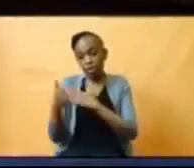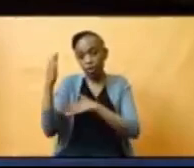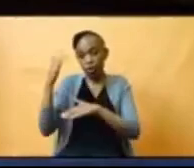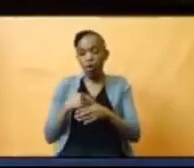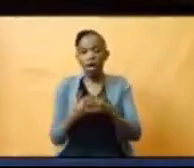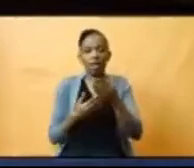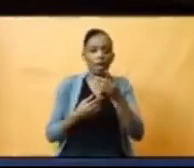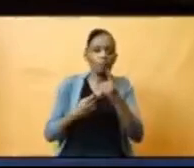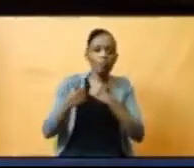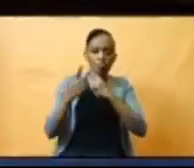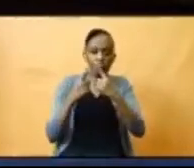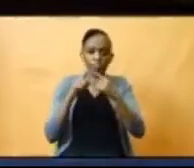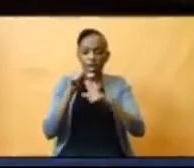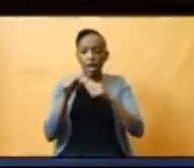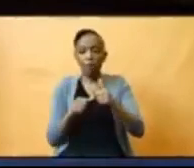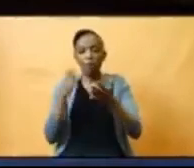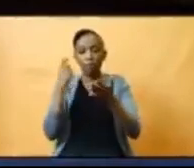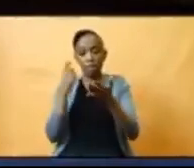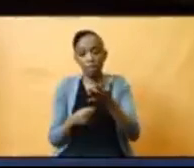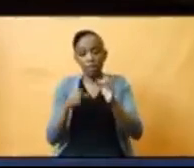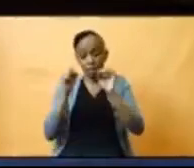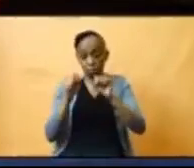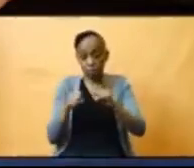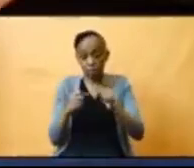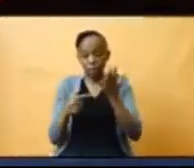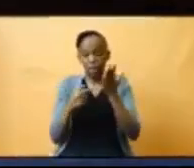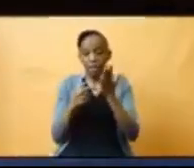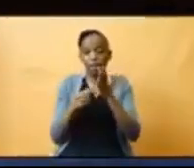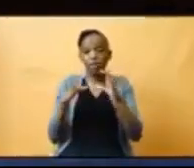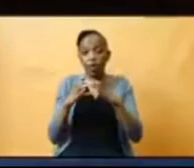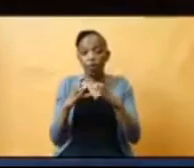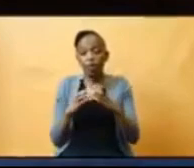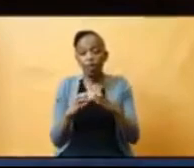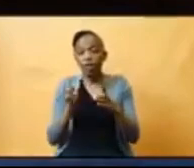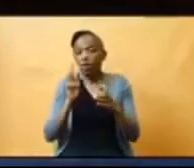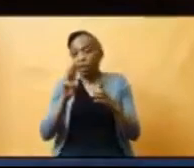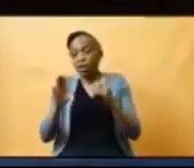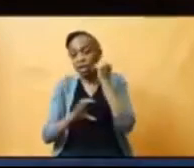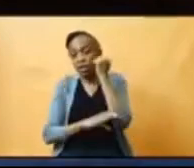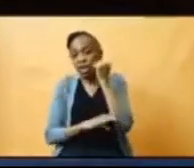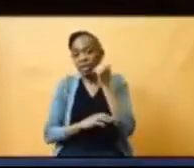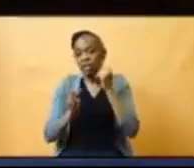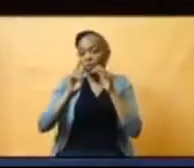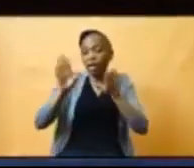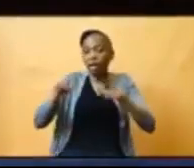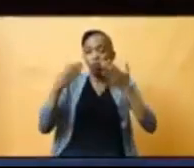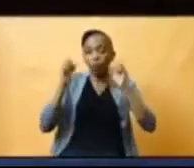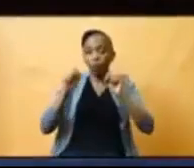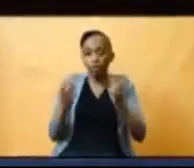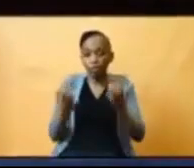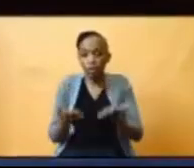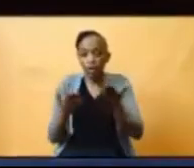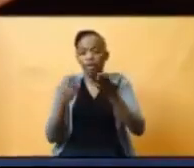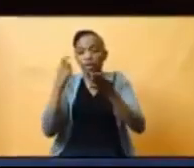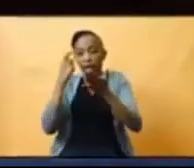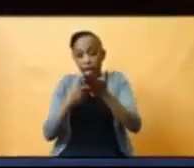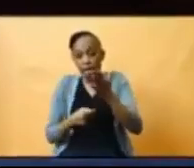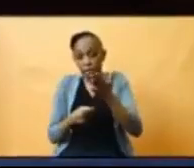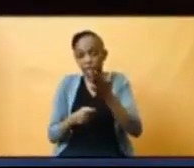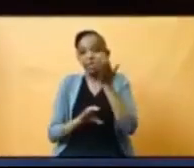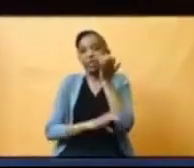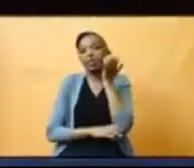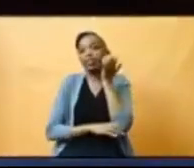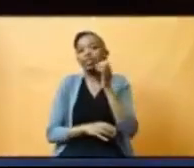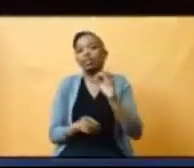of debate on taxing possibly digital companies, Western countries, looking at how they can increase their revenues, their country